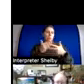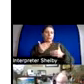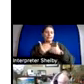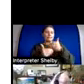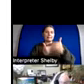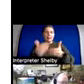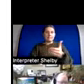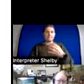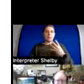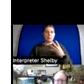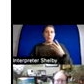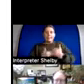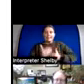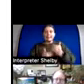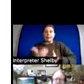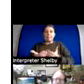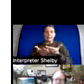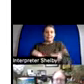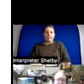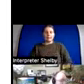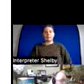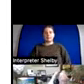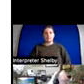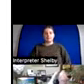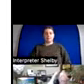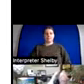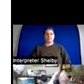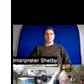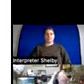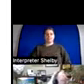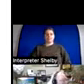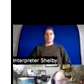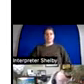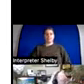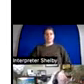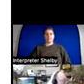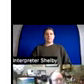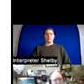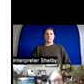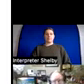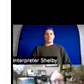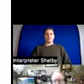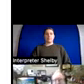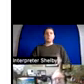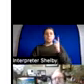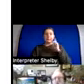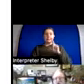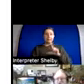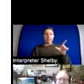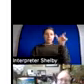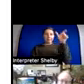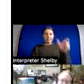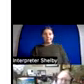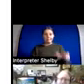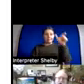and i've characterized it that way here in this slide on the left hand side here we